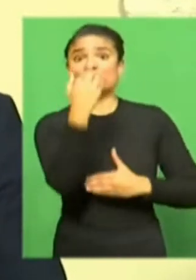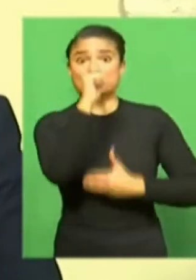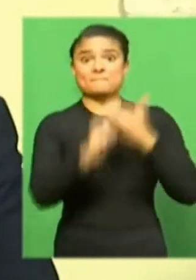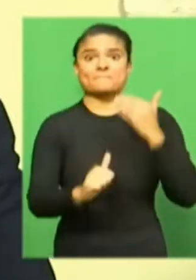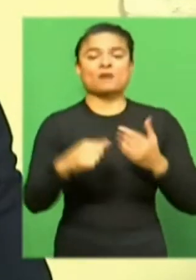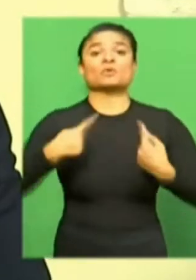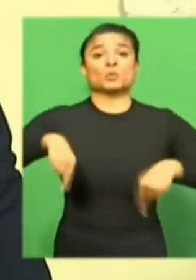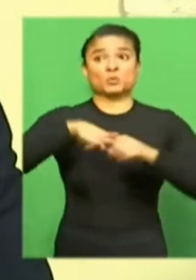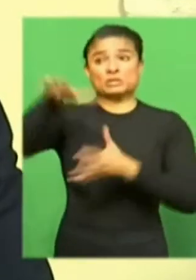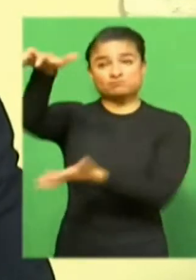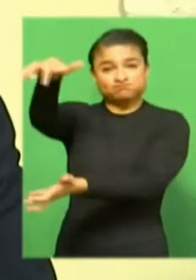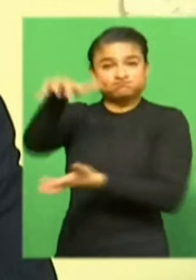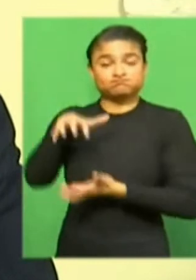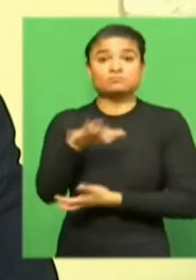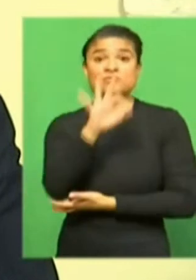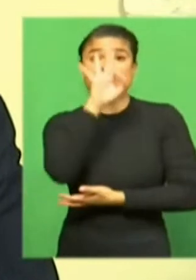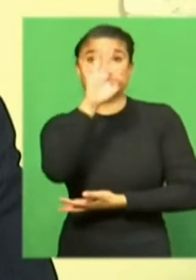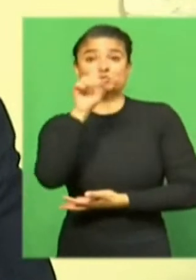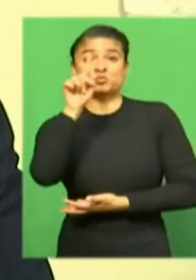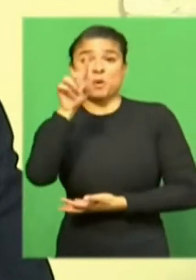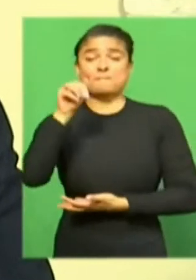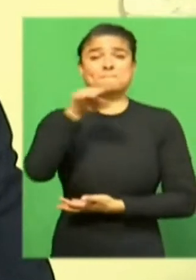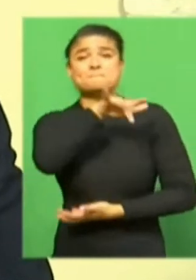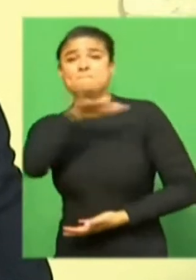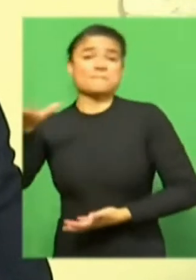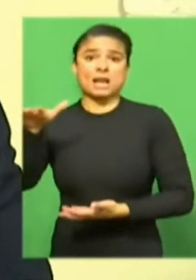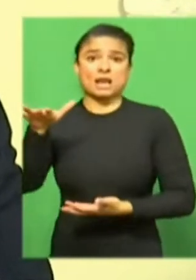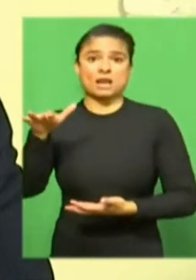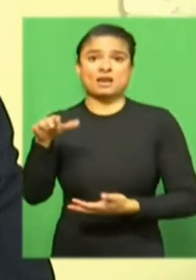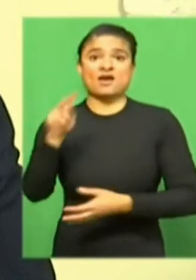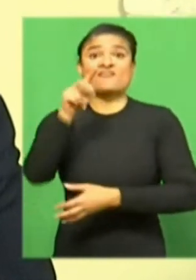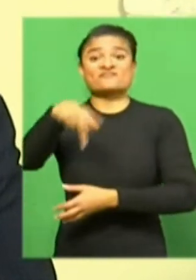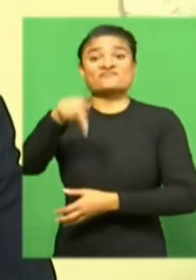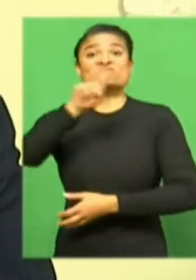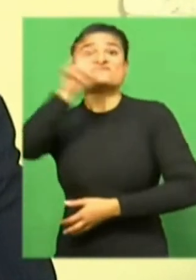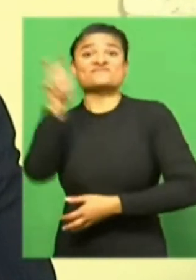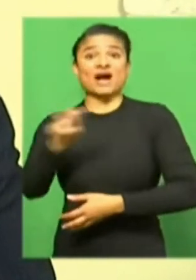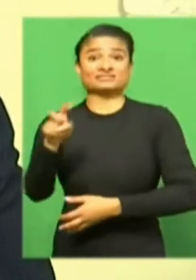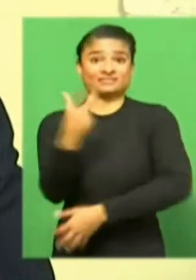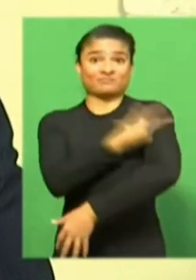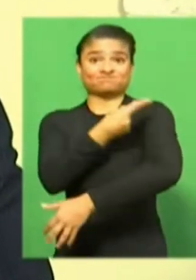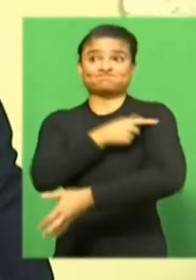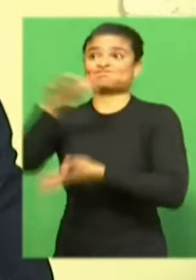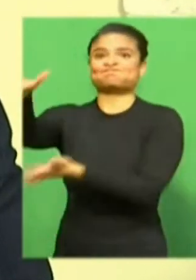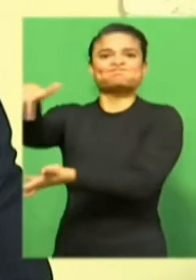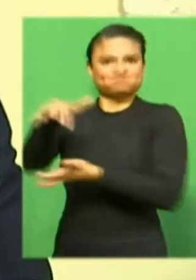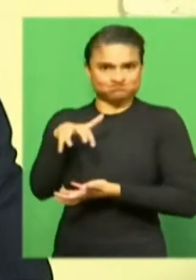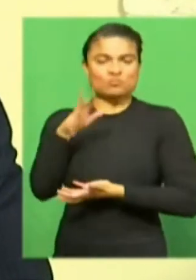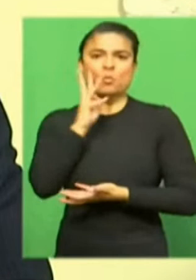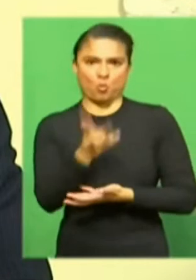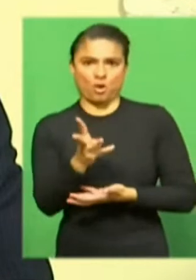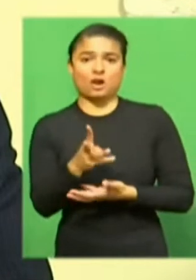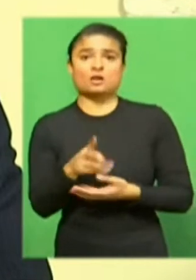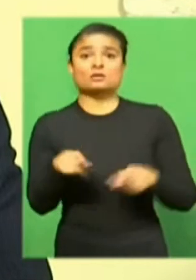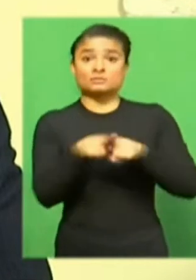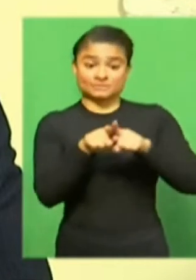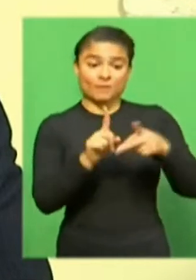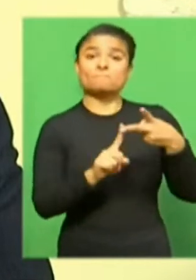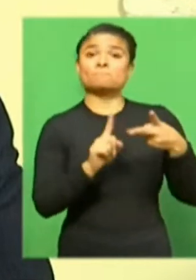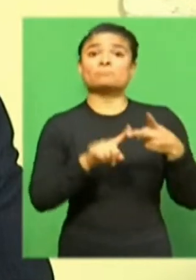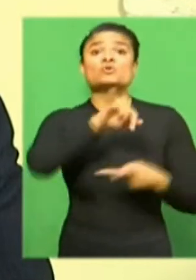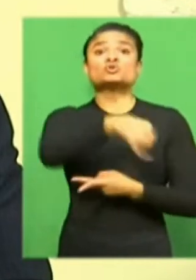31 million additional doses from Pfizer and Johnson & Johnson. The process